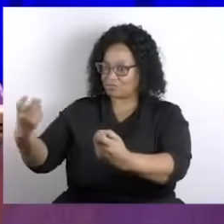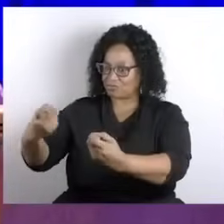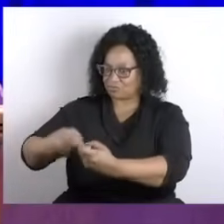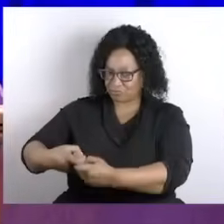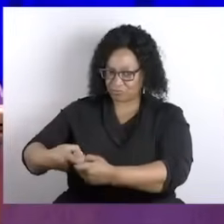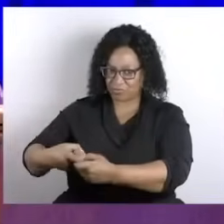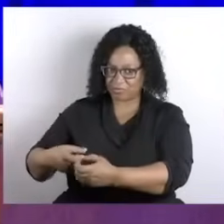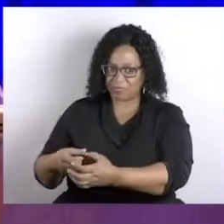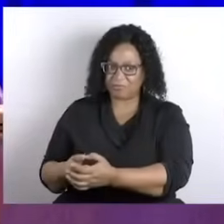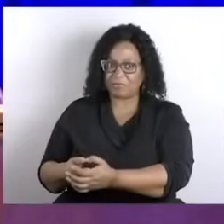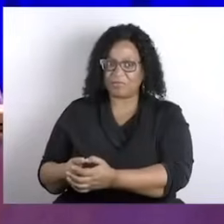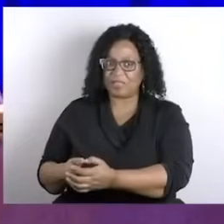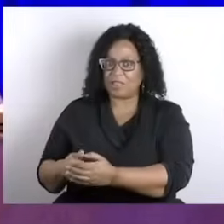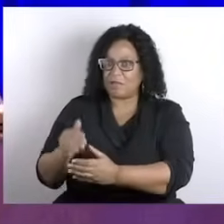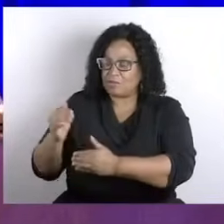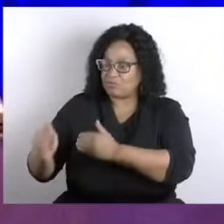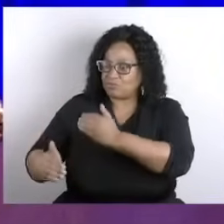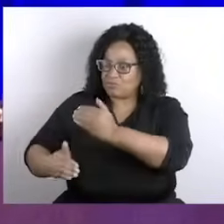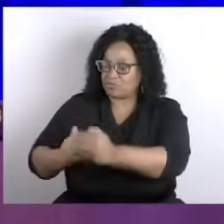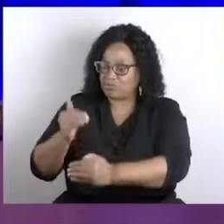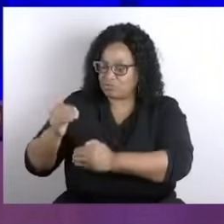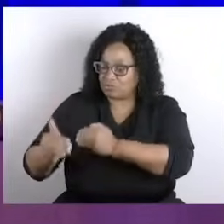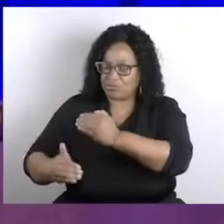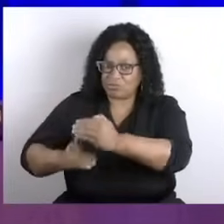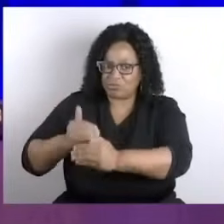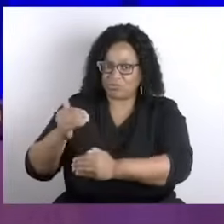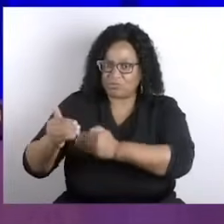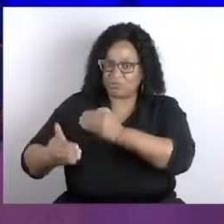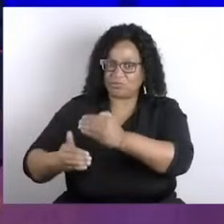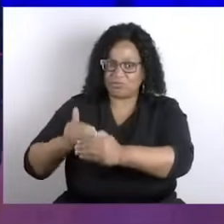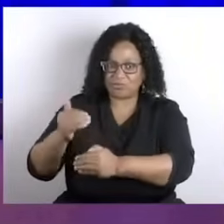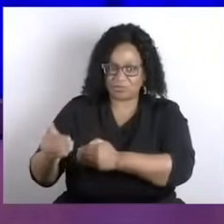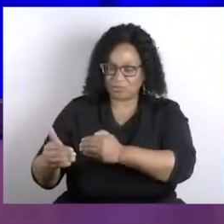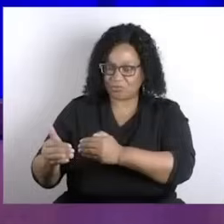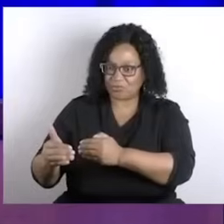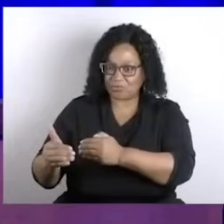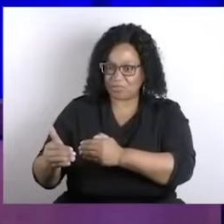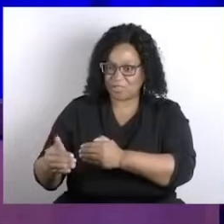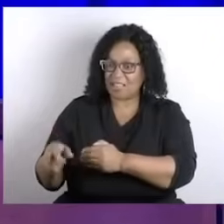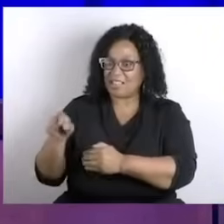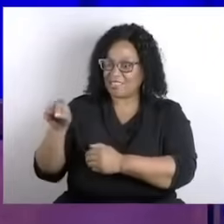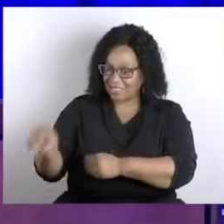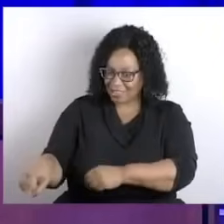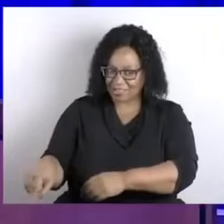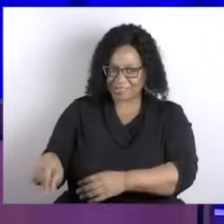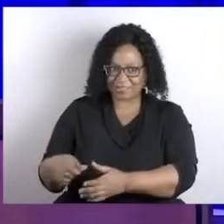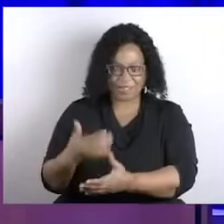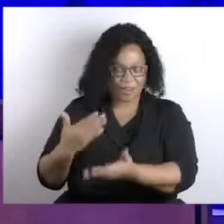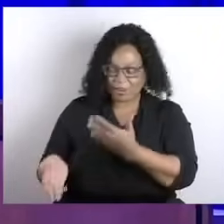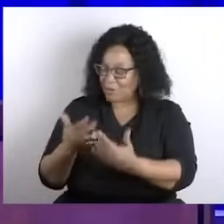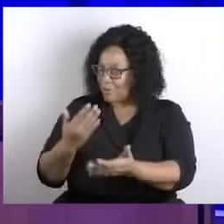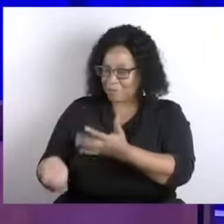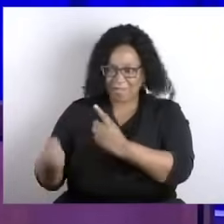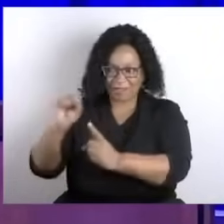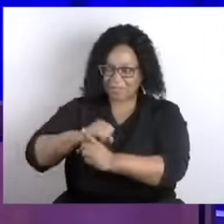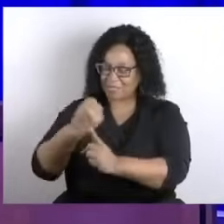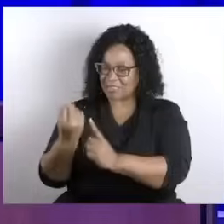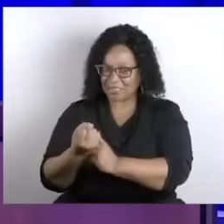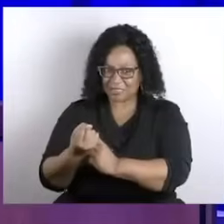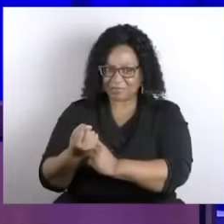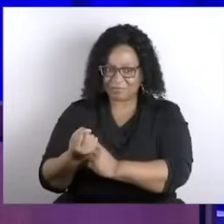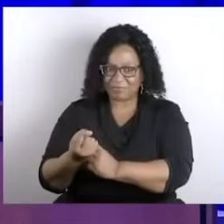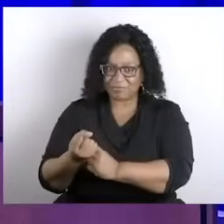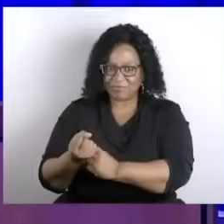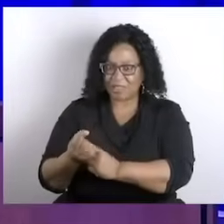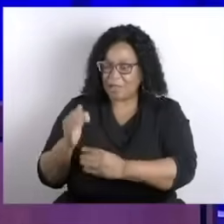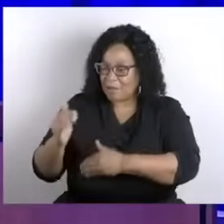you to make some momentum in this madness you're dealing with. I want you to continue to progress and